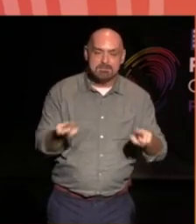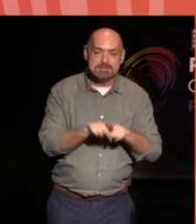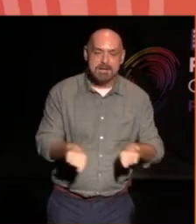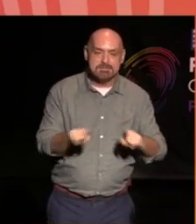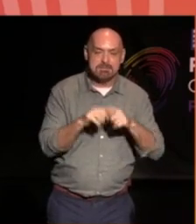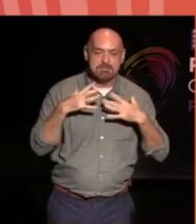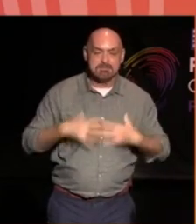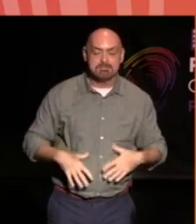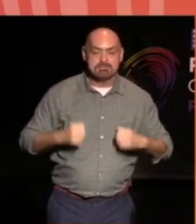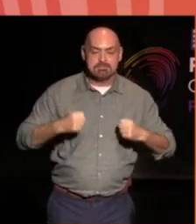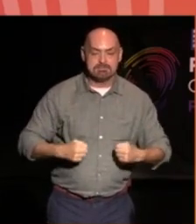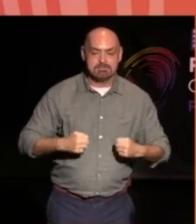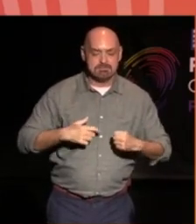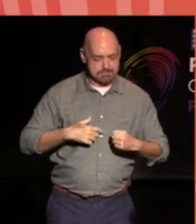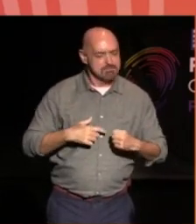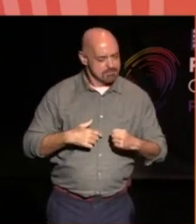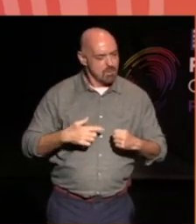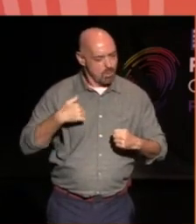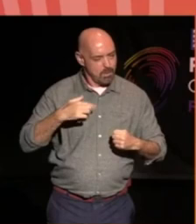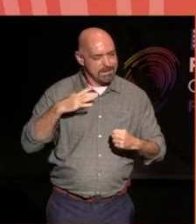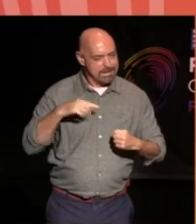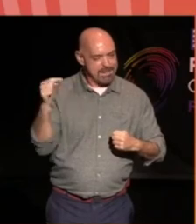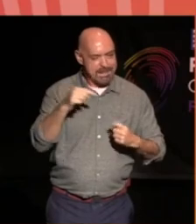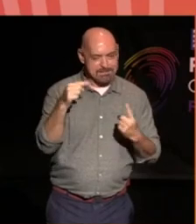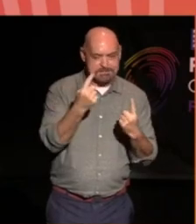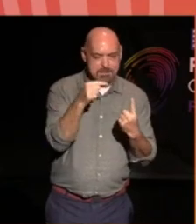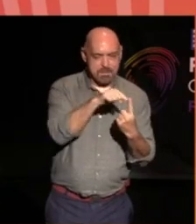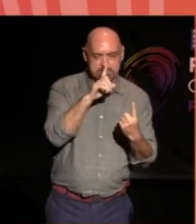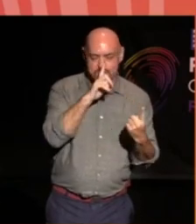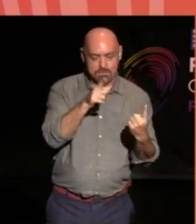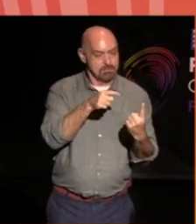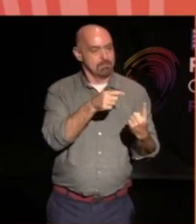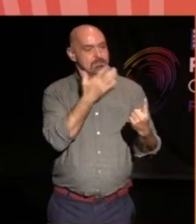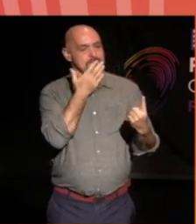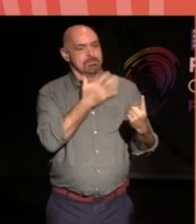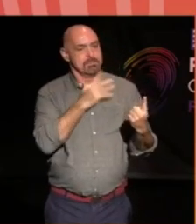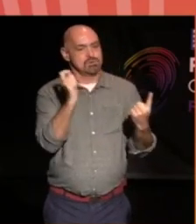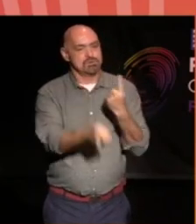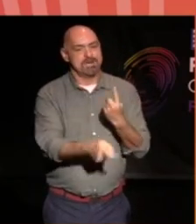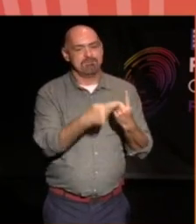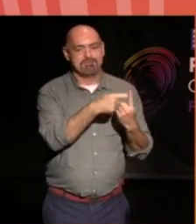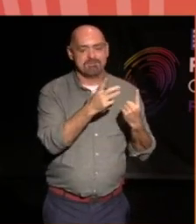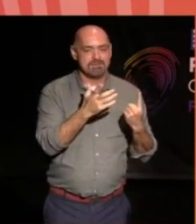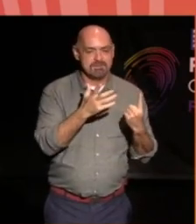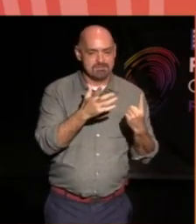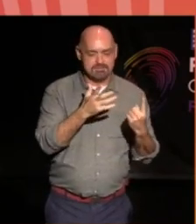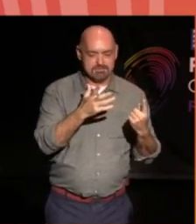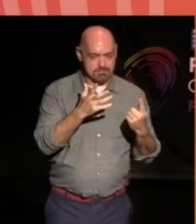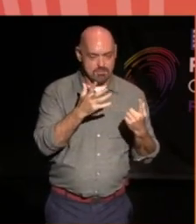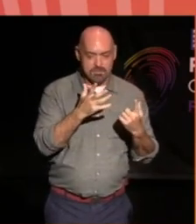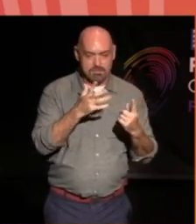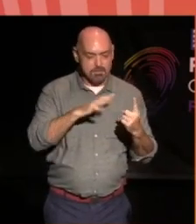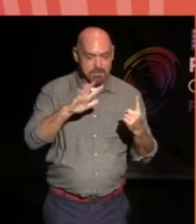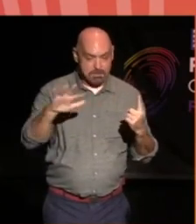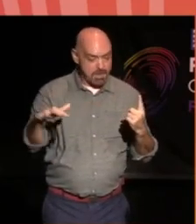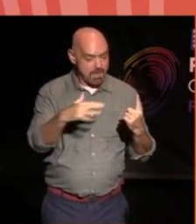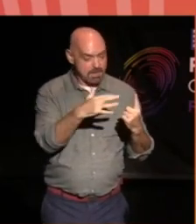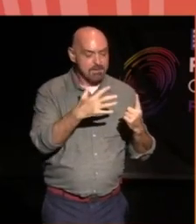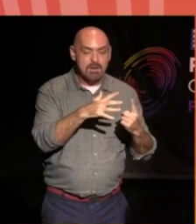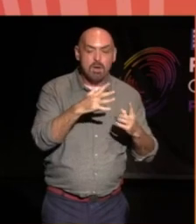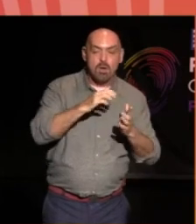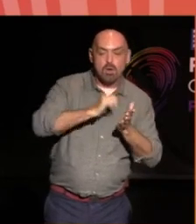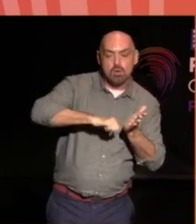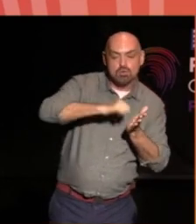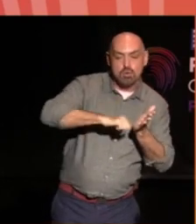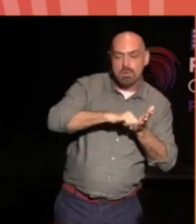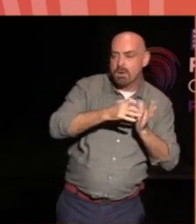point about it? We kind of need that. We need that shift on the stage where consumers are most likely